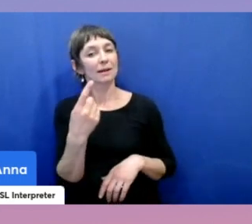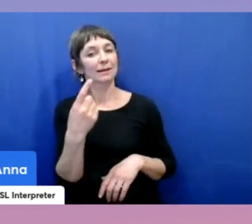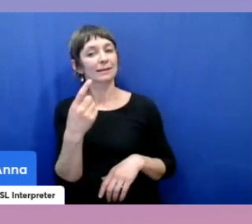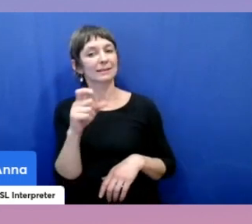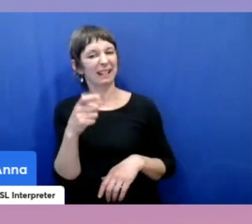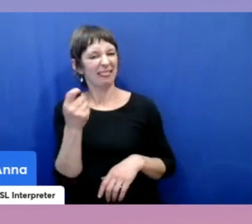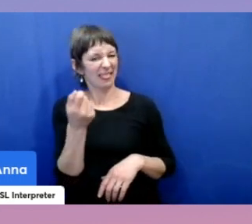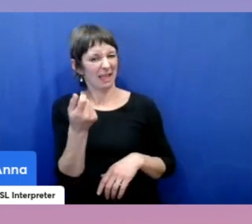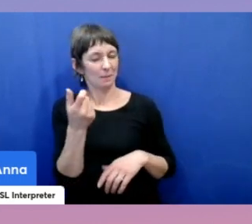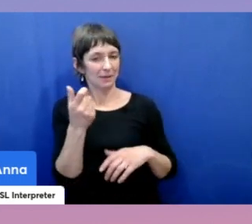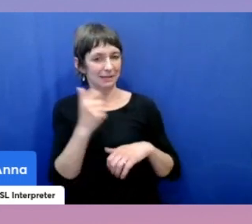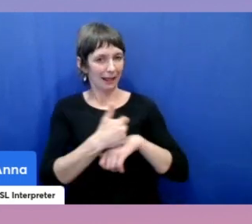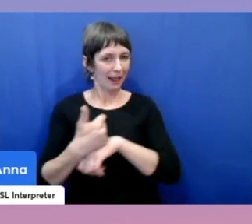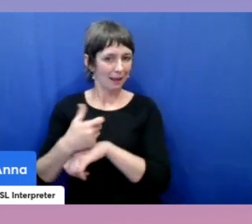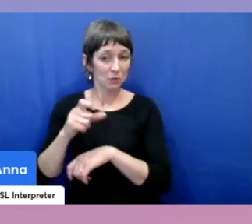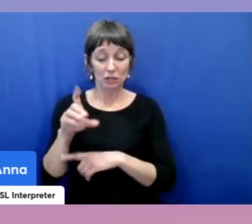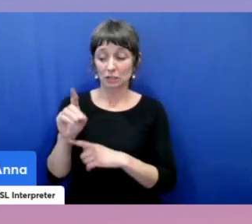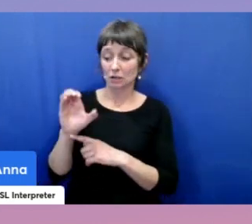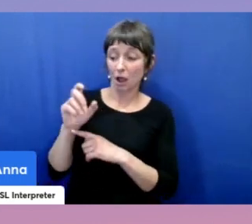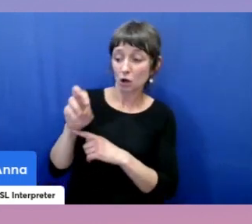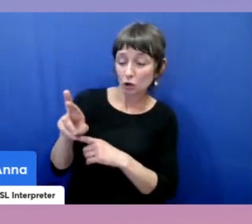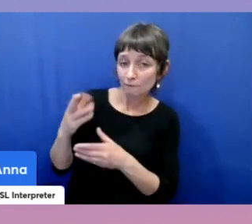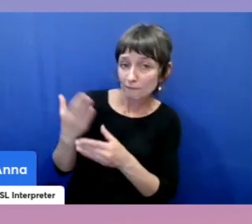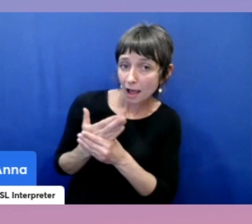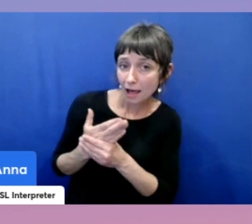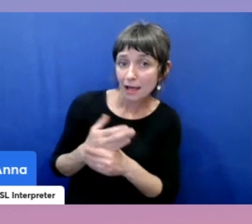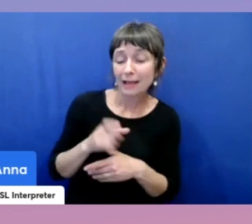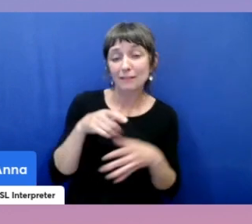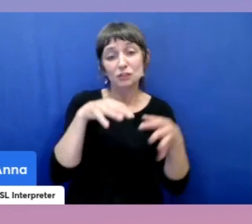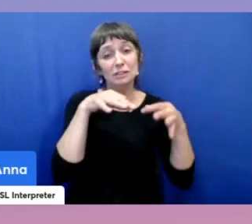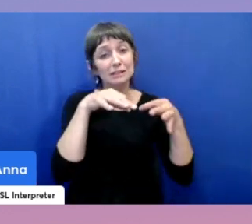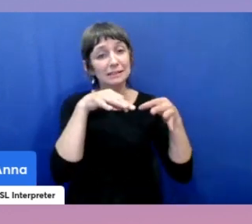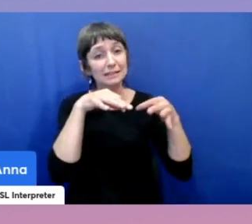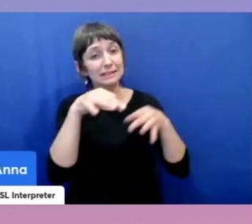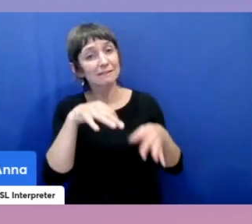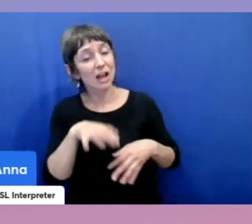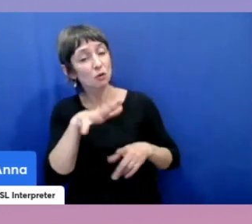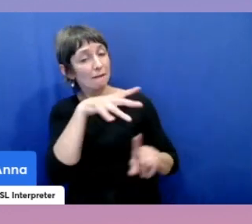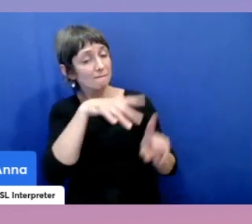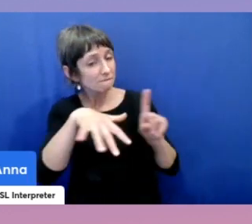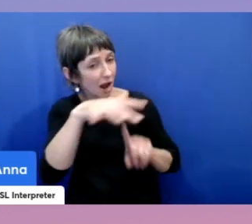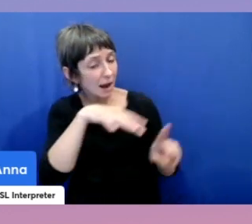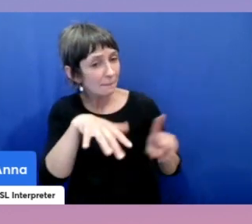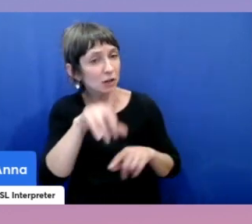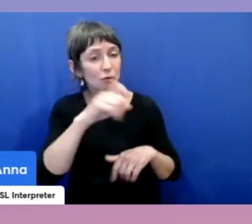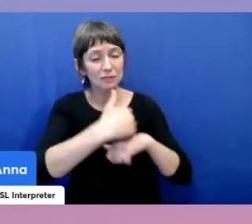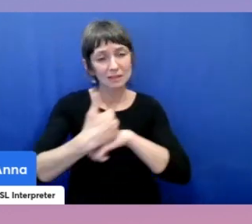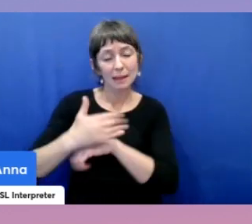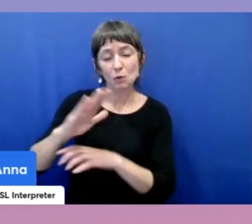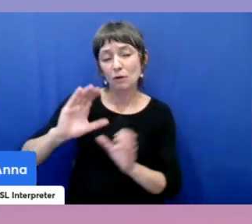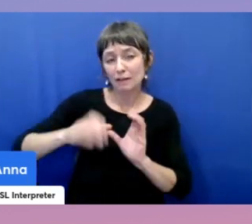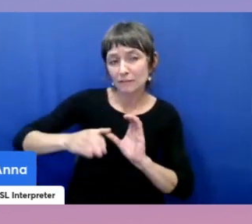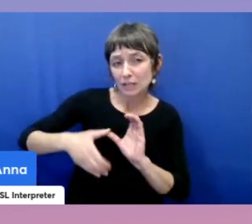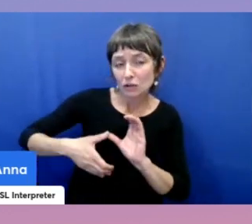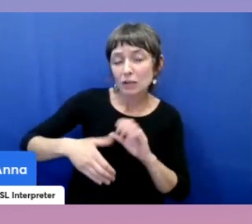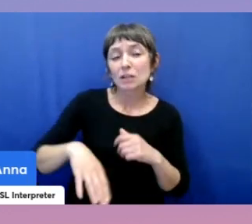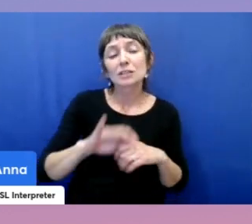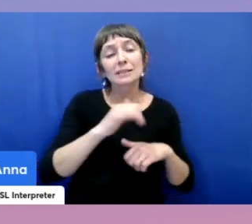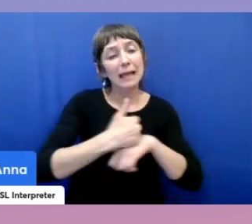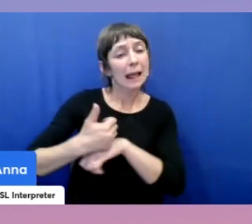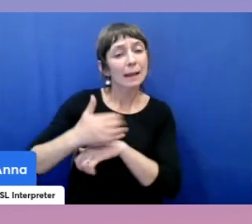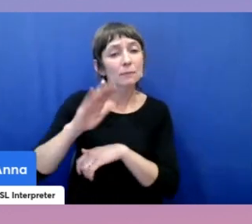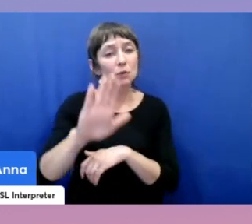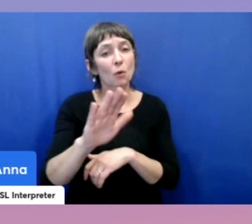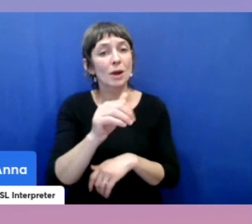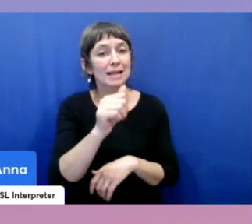setup. You need Docker file, you need to define your environment, you need to set up your configuration, set up your